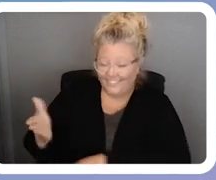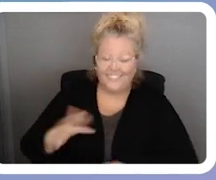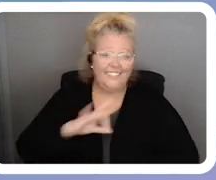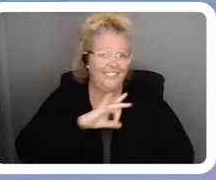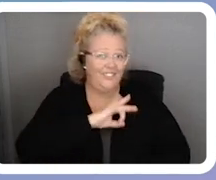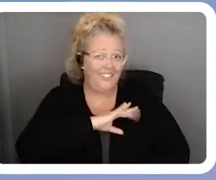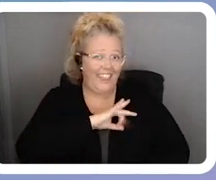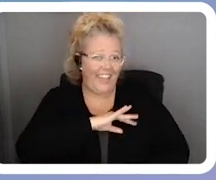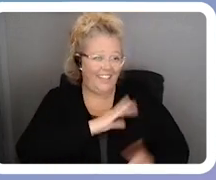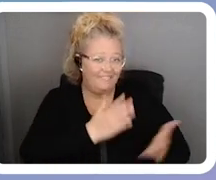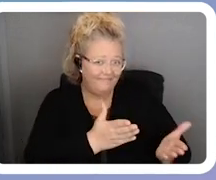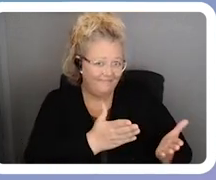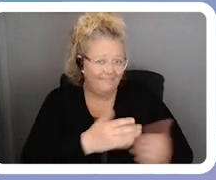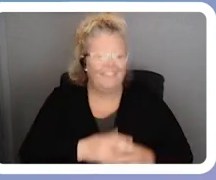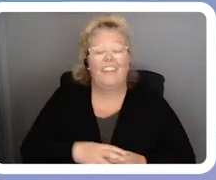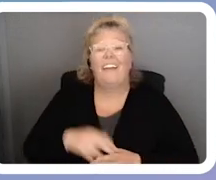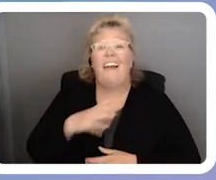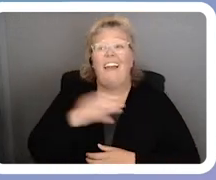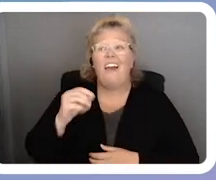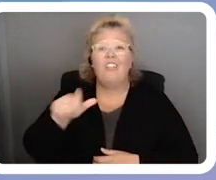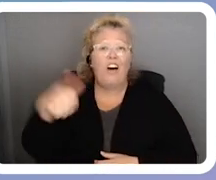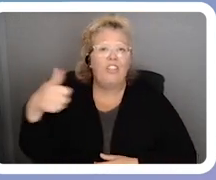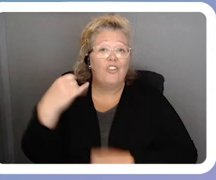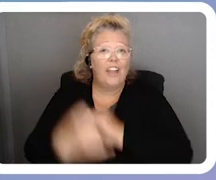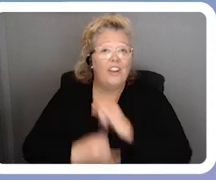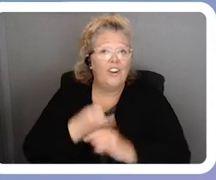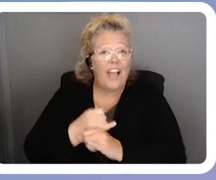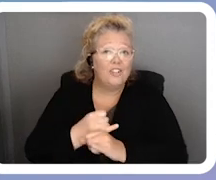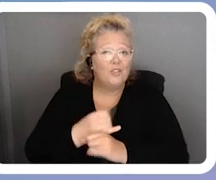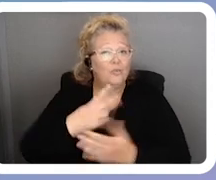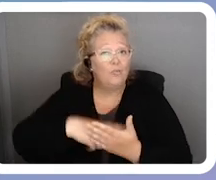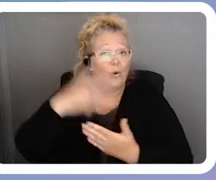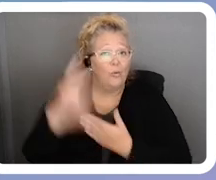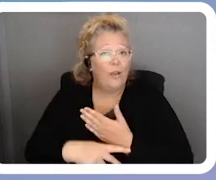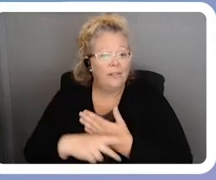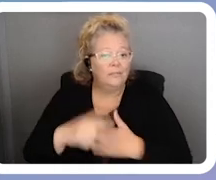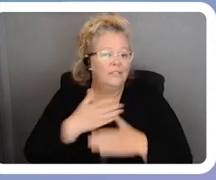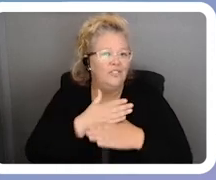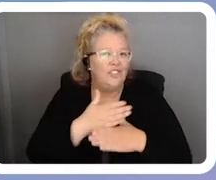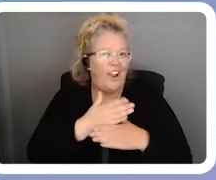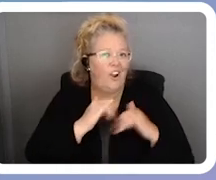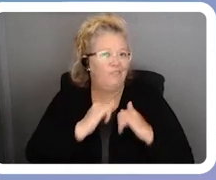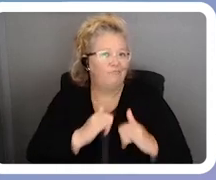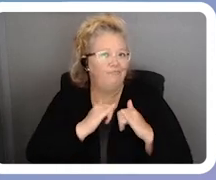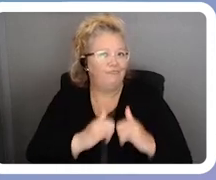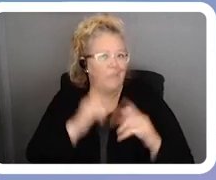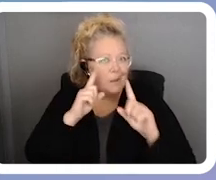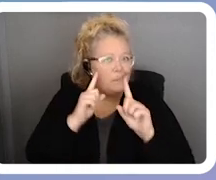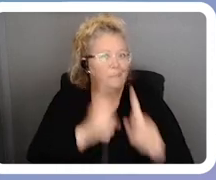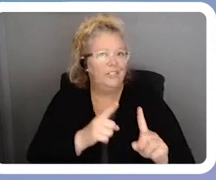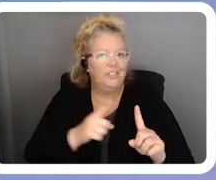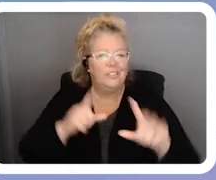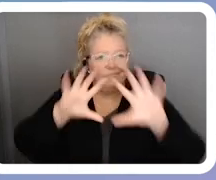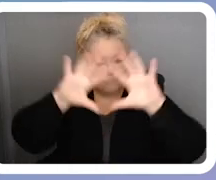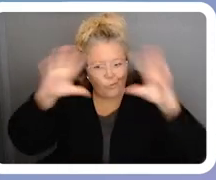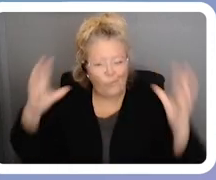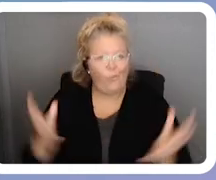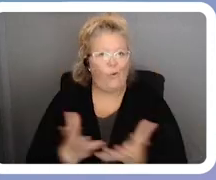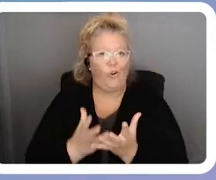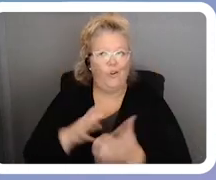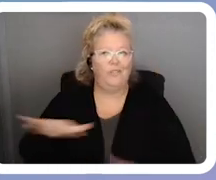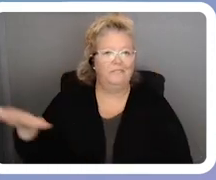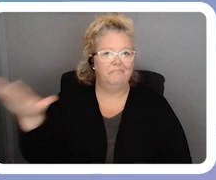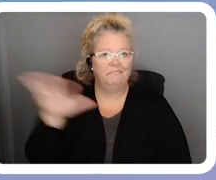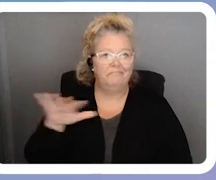and all the amazing international programs sharing the mission of Best Buddies worldwide. Next up, we are going